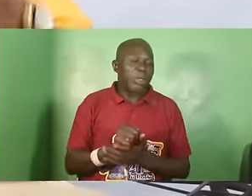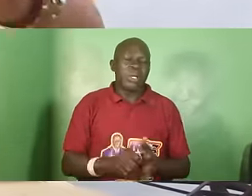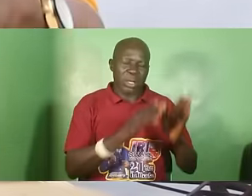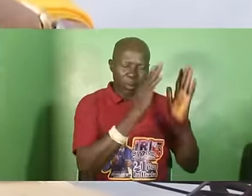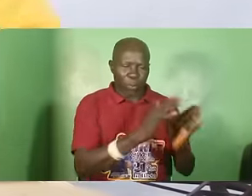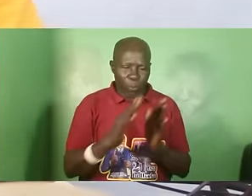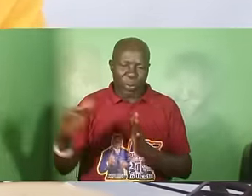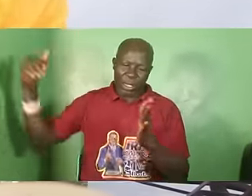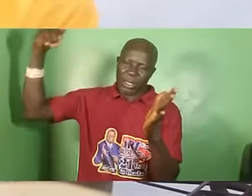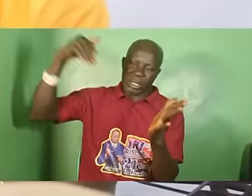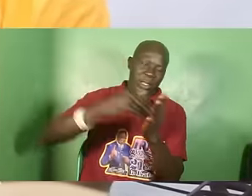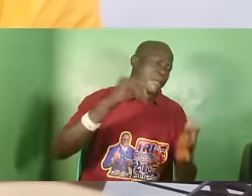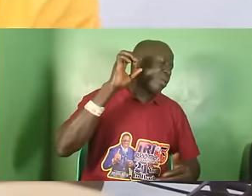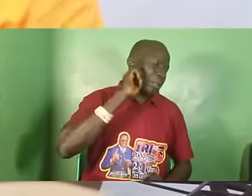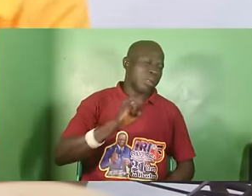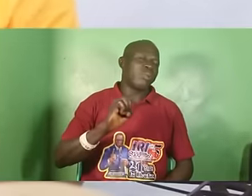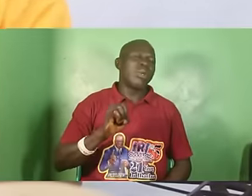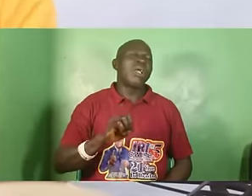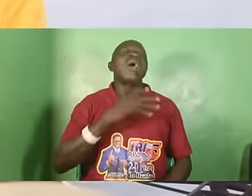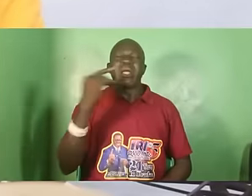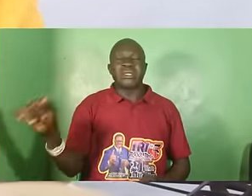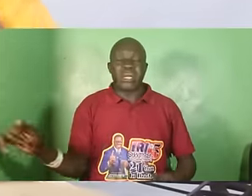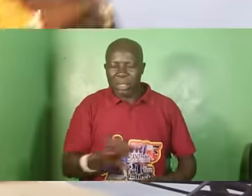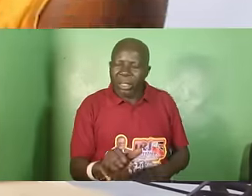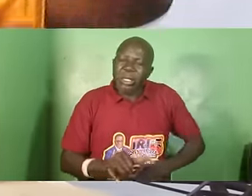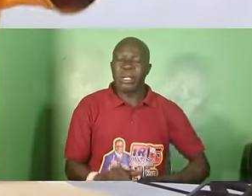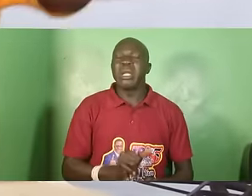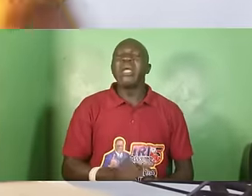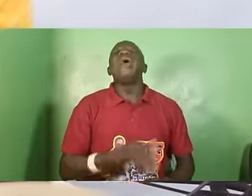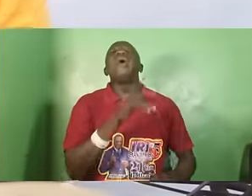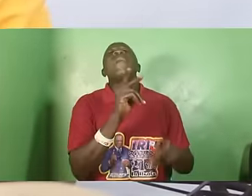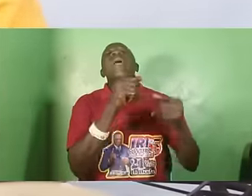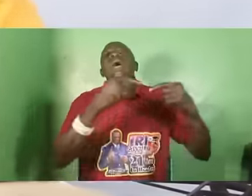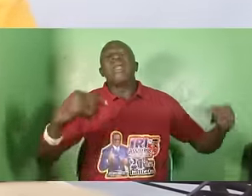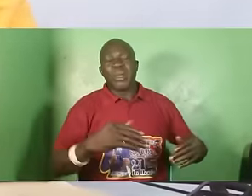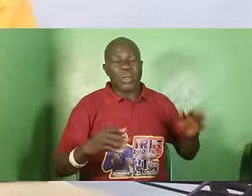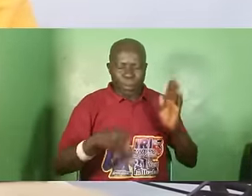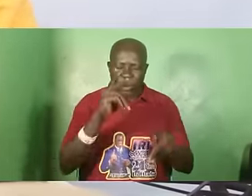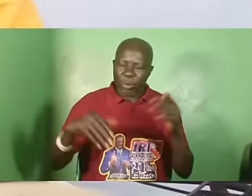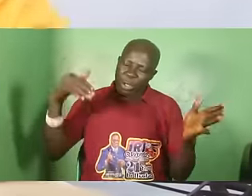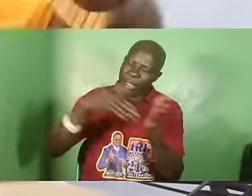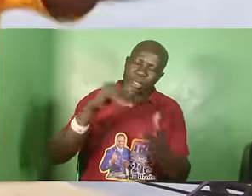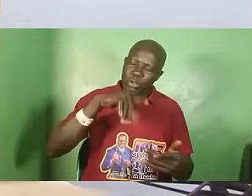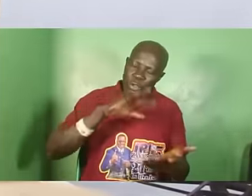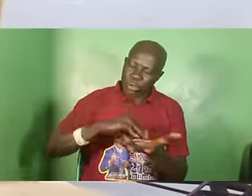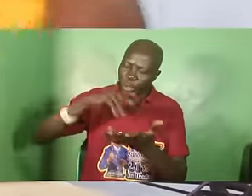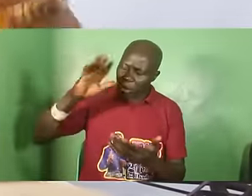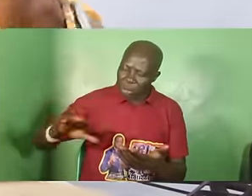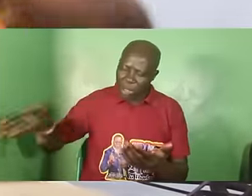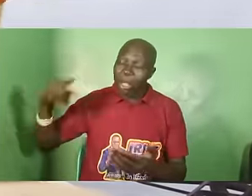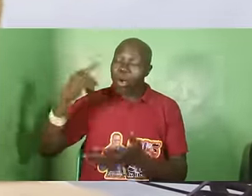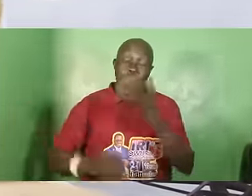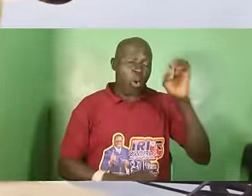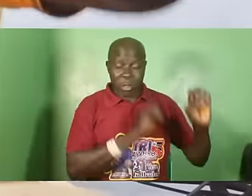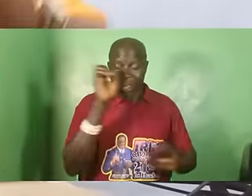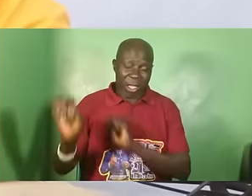plan against him. One, bello, no, re. Beg again. Exactly. I am a bogu chum. Tell me, we wait for against glorious child. Don't go on to batting,